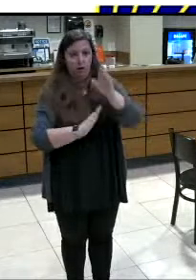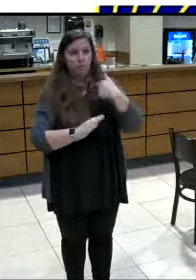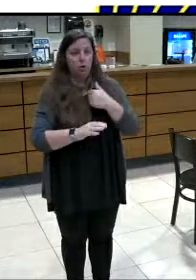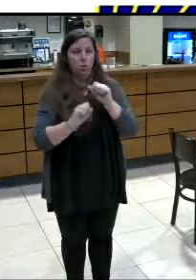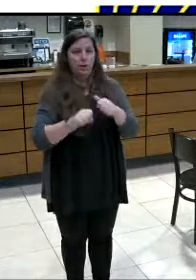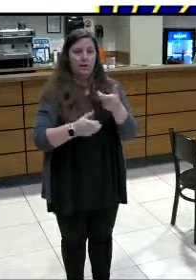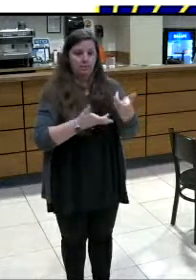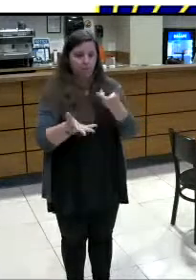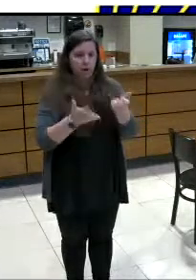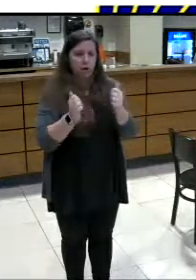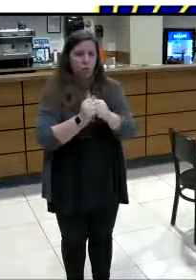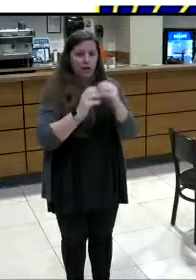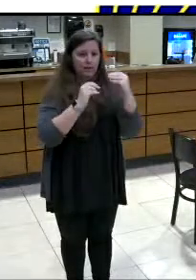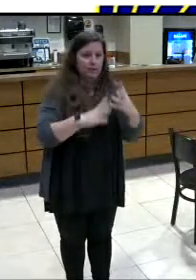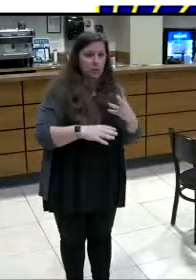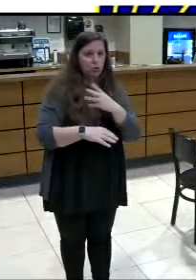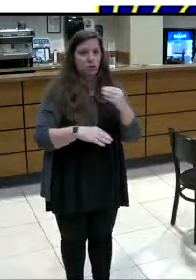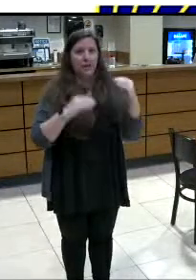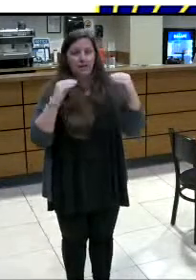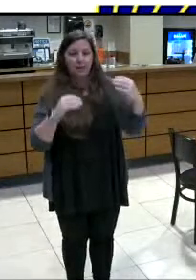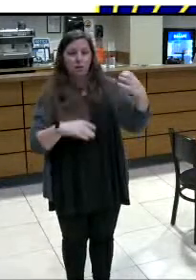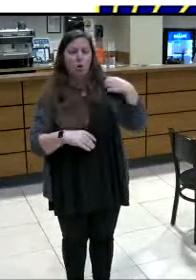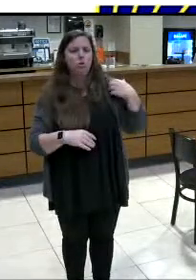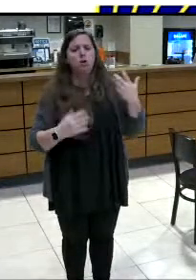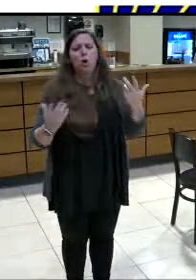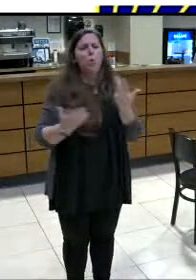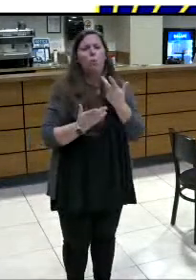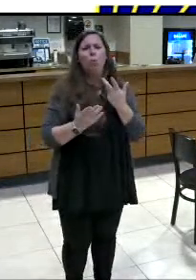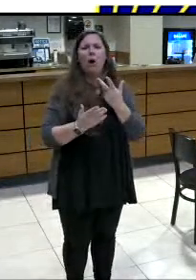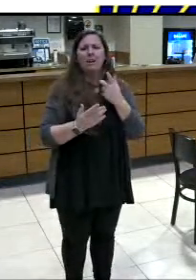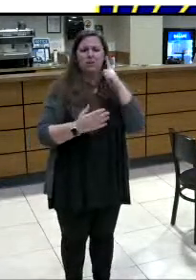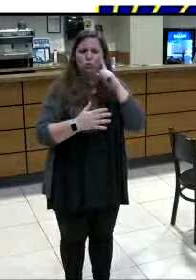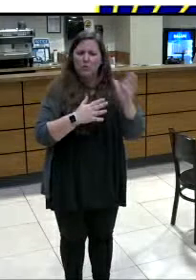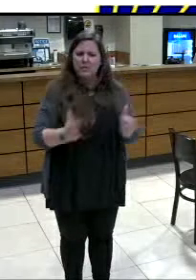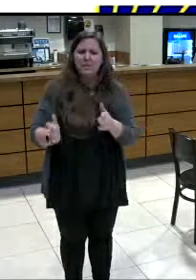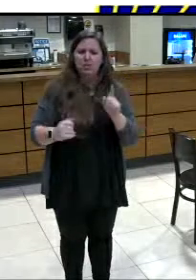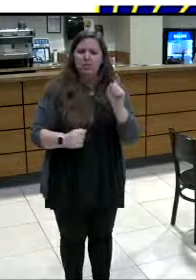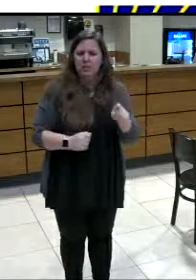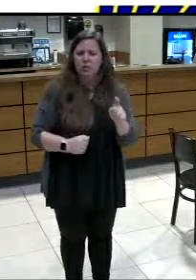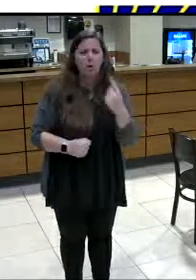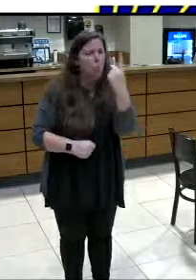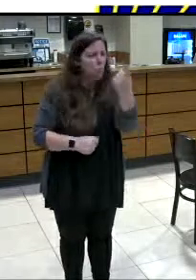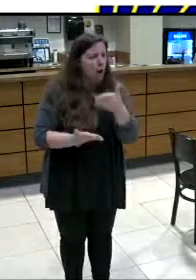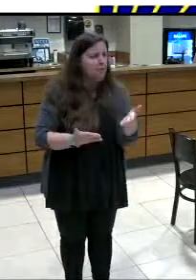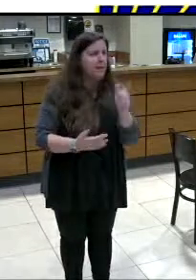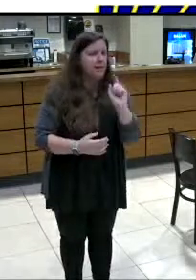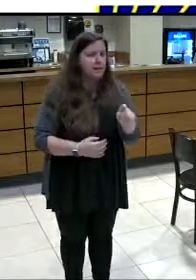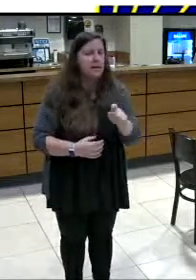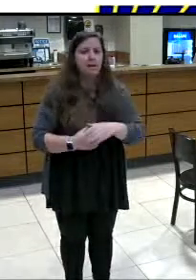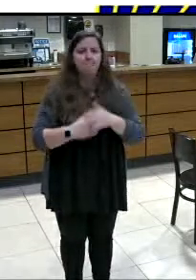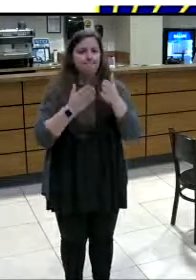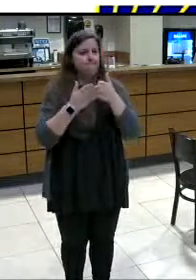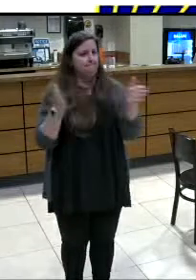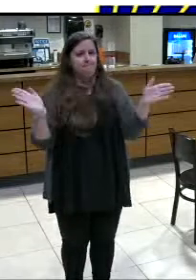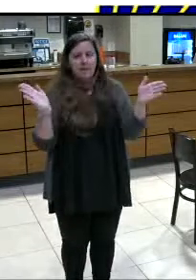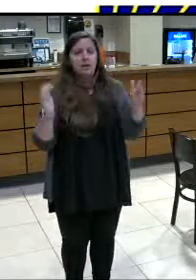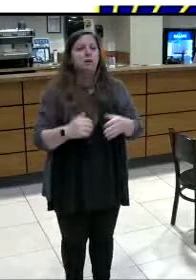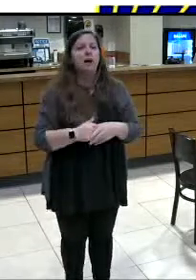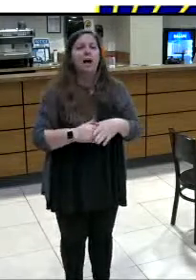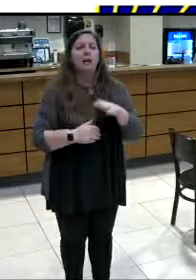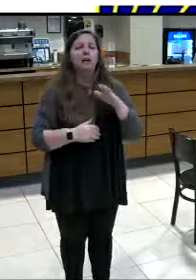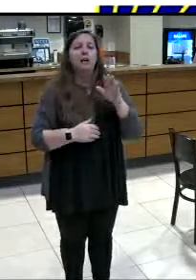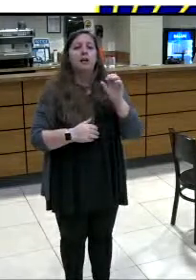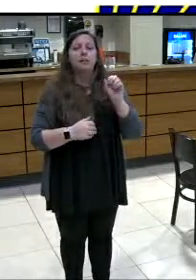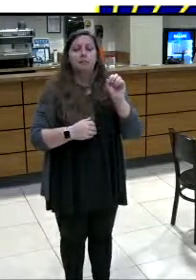about what strategically do you need? What's that one thing you need, just not in general? And there's opportunity to learn from what other schools